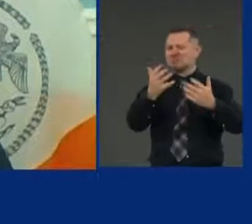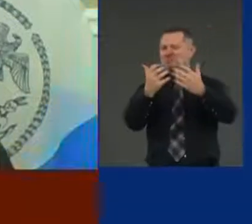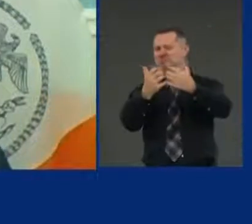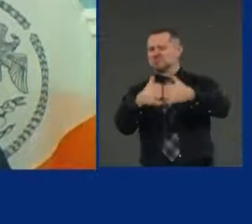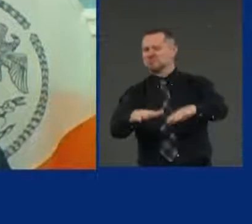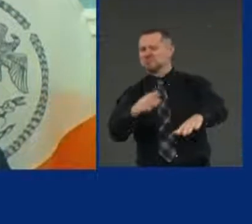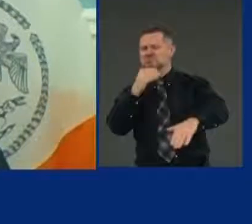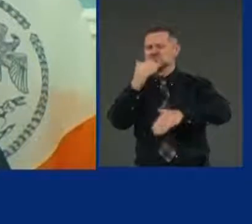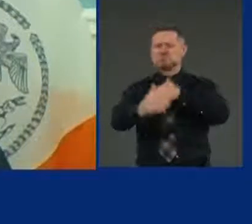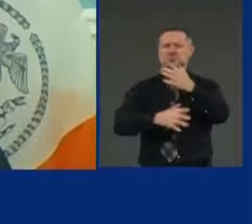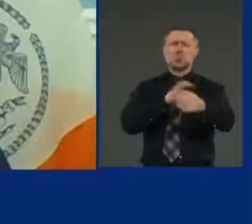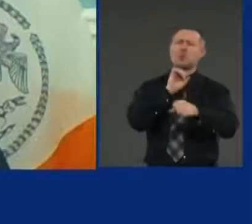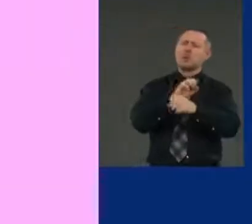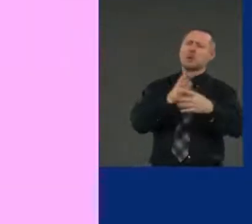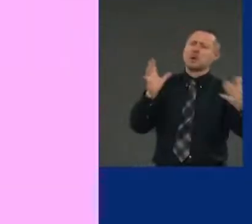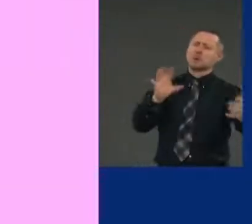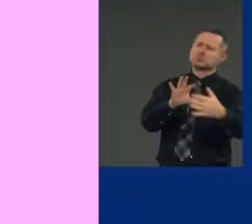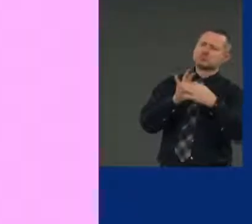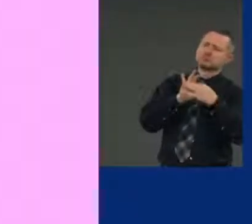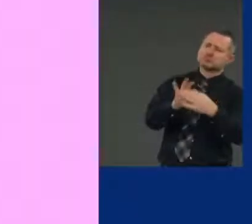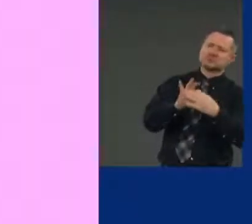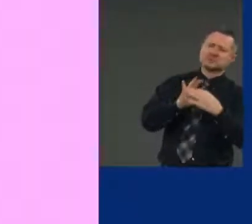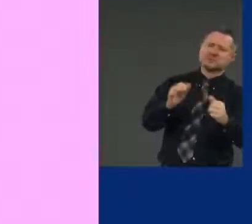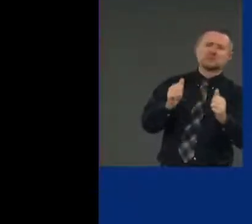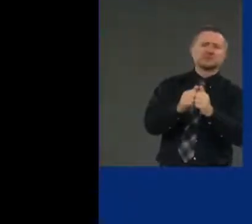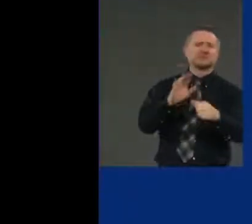work with small businesses and